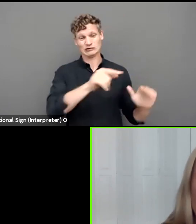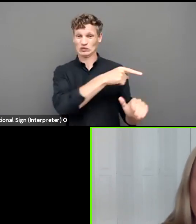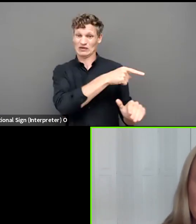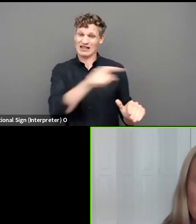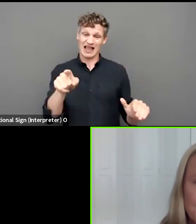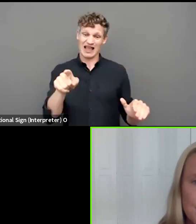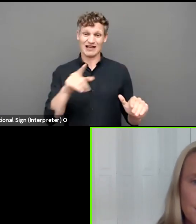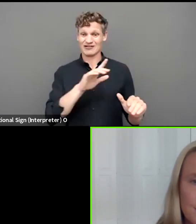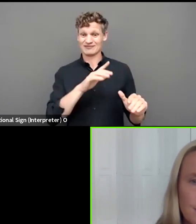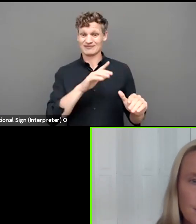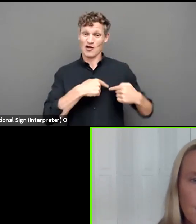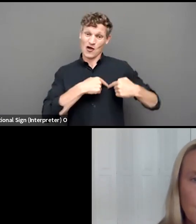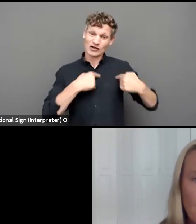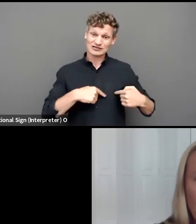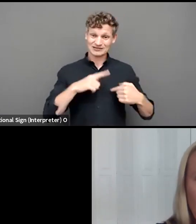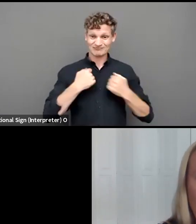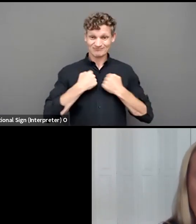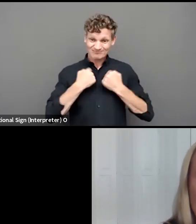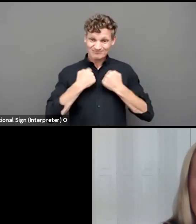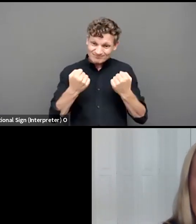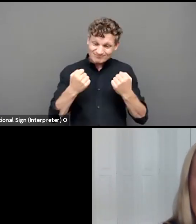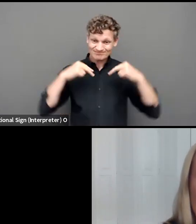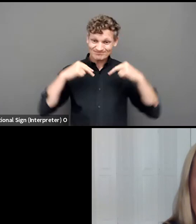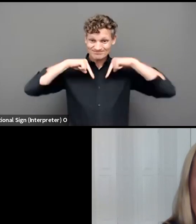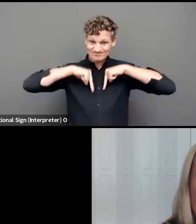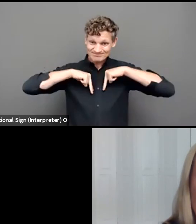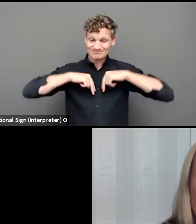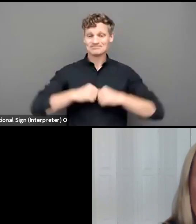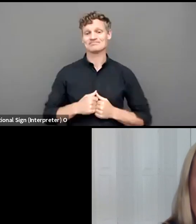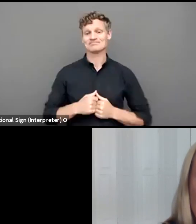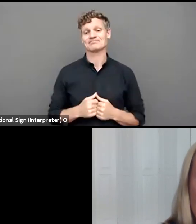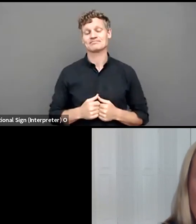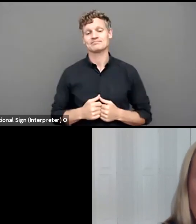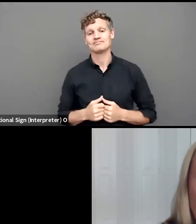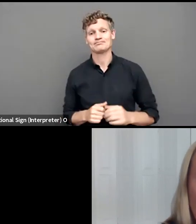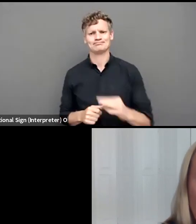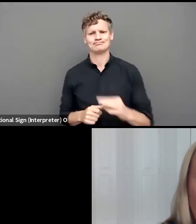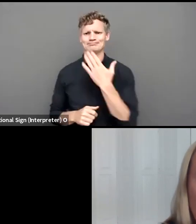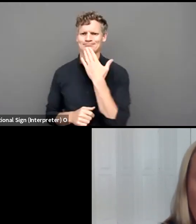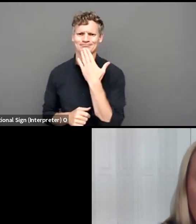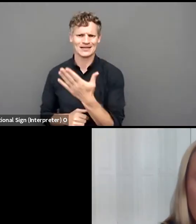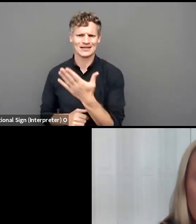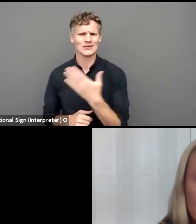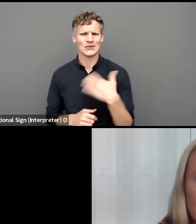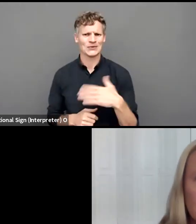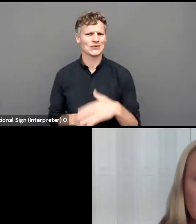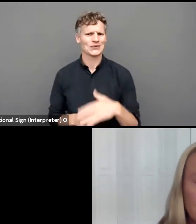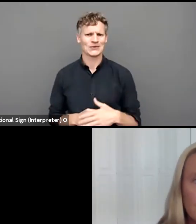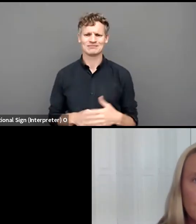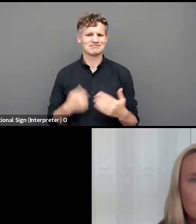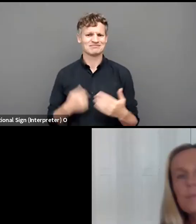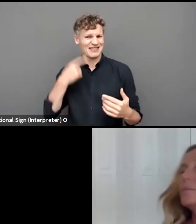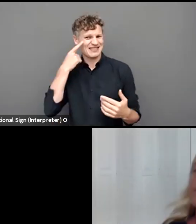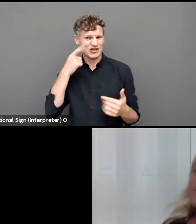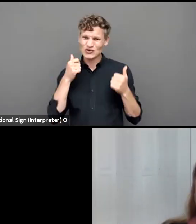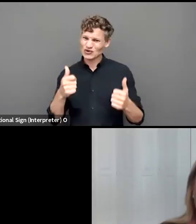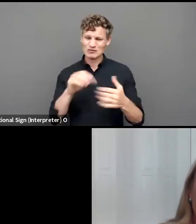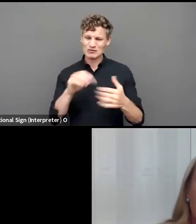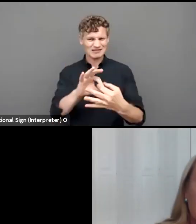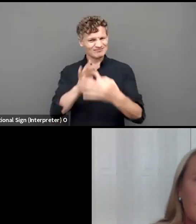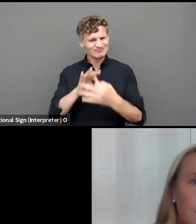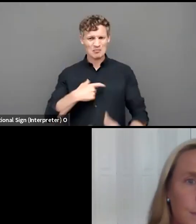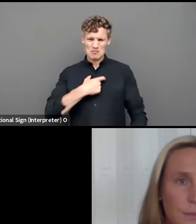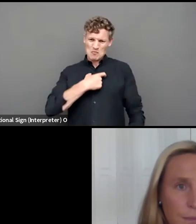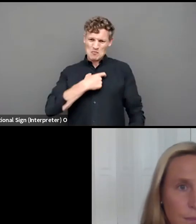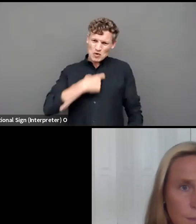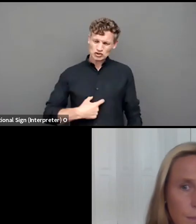very personal. Fantastic. Thank you so much, Iris, for that. Make it personal. Put it within their frame of